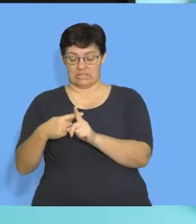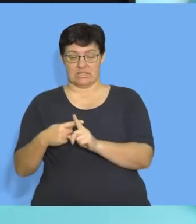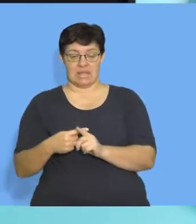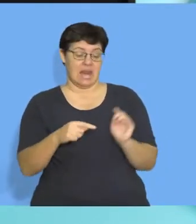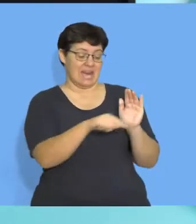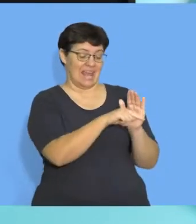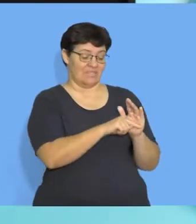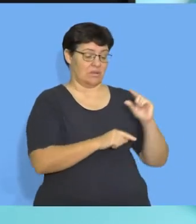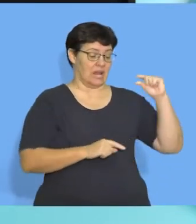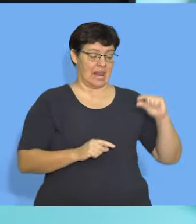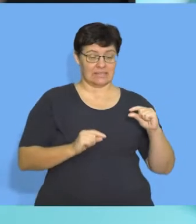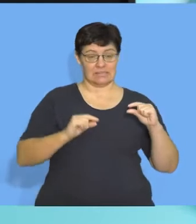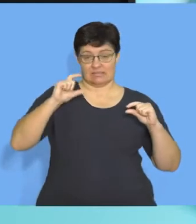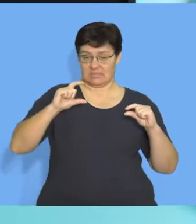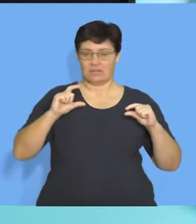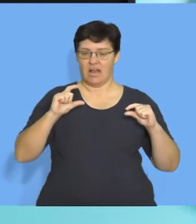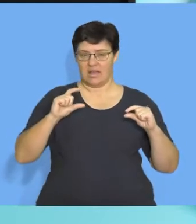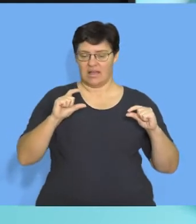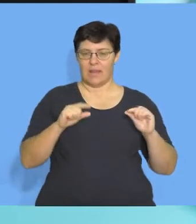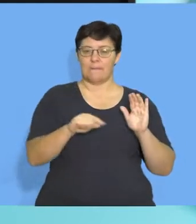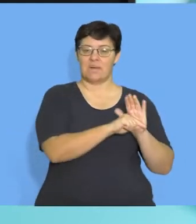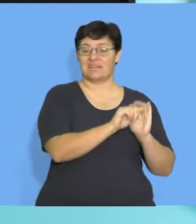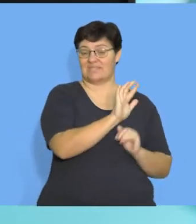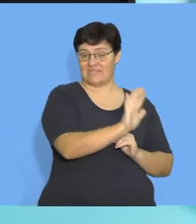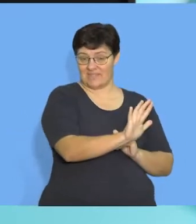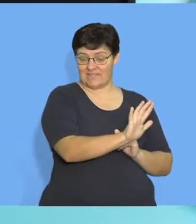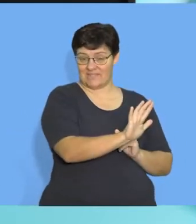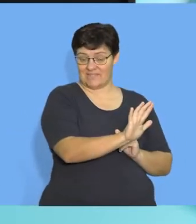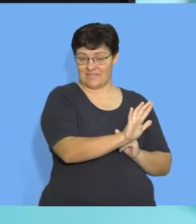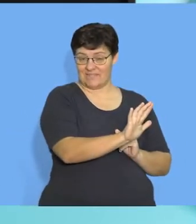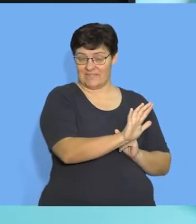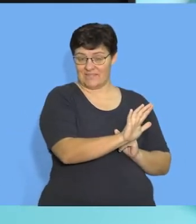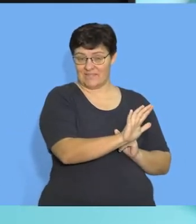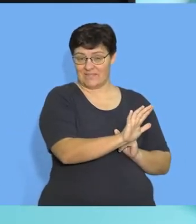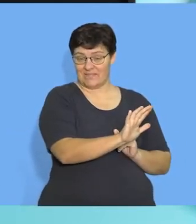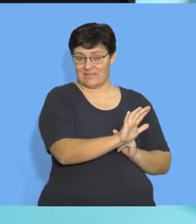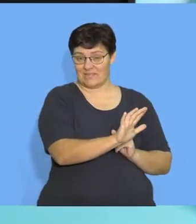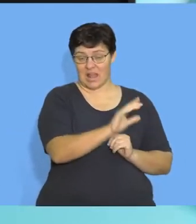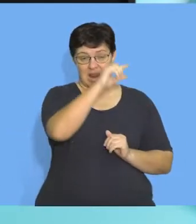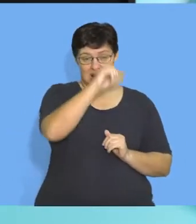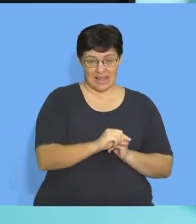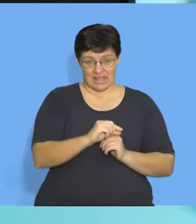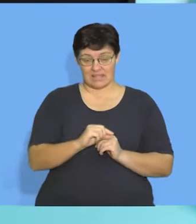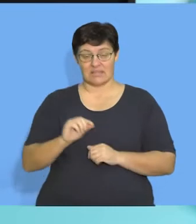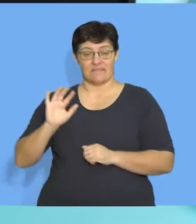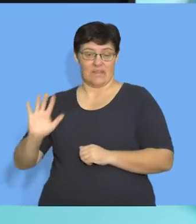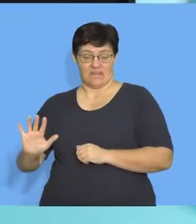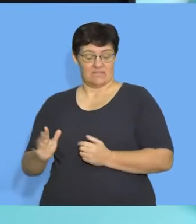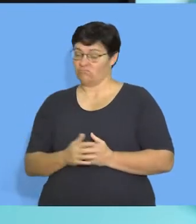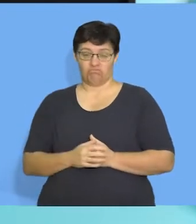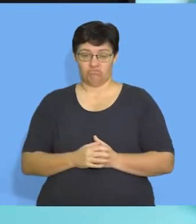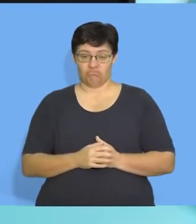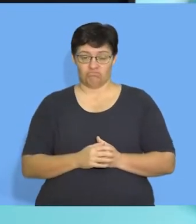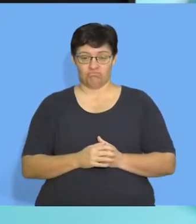value, the same value. So -5 in vectors and scalars is not smaller than +5.